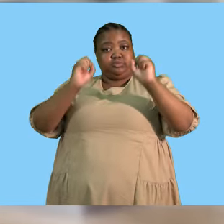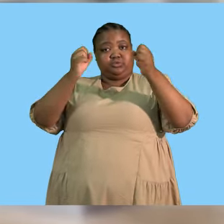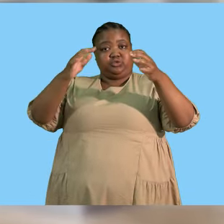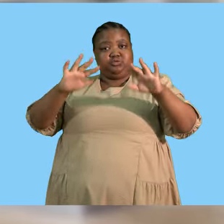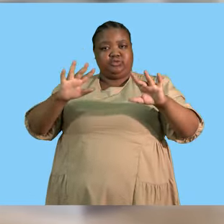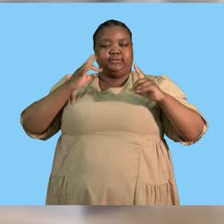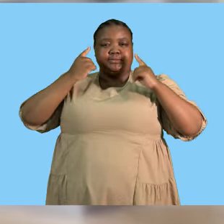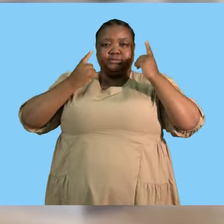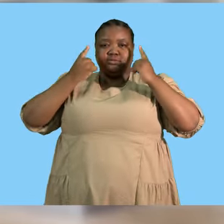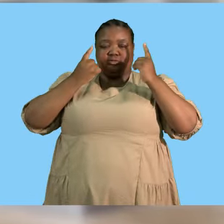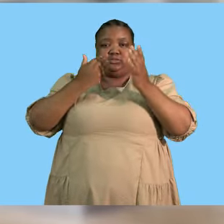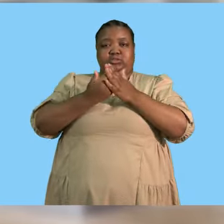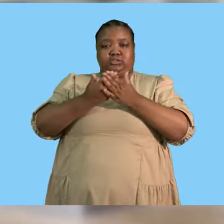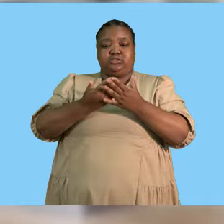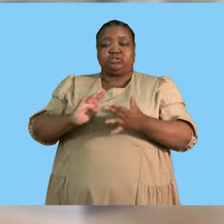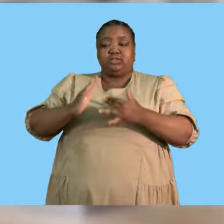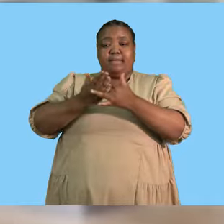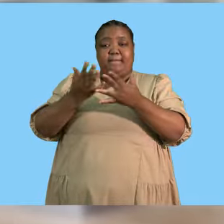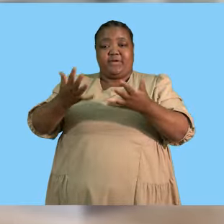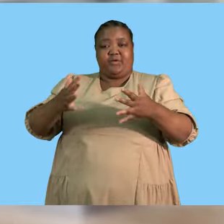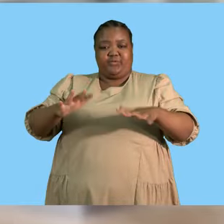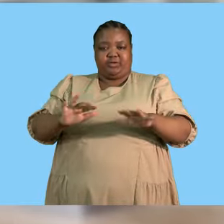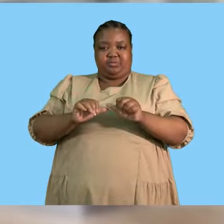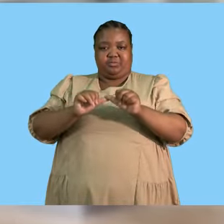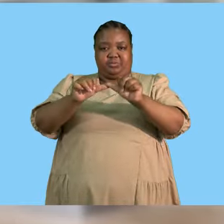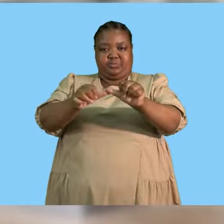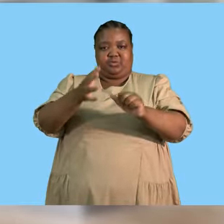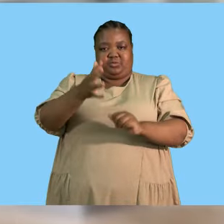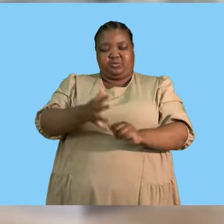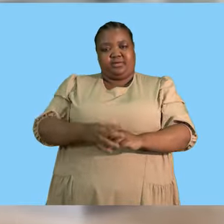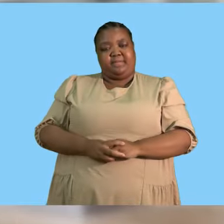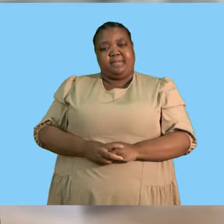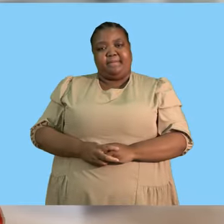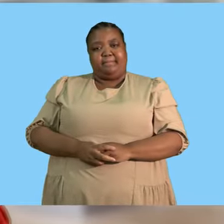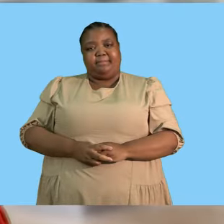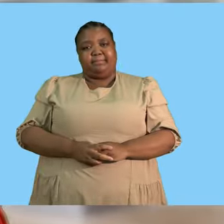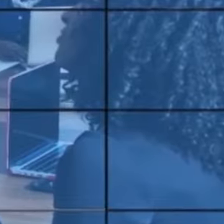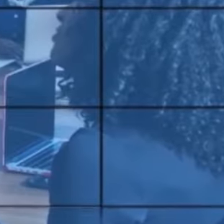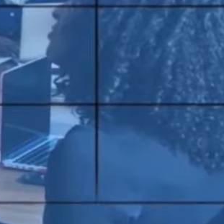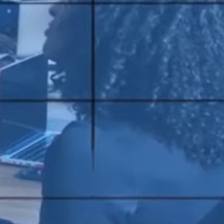process whatever it is that we have said, and we will continue when we come back.